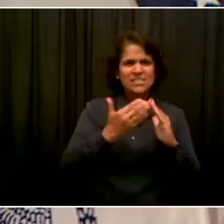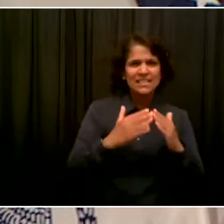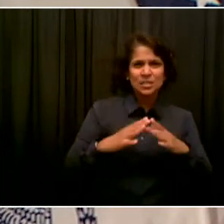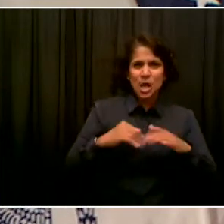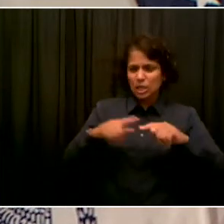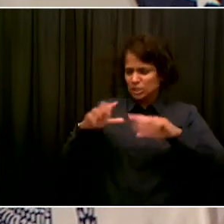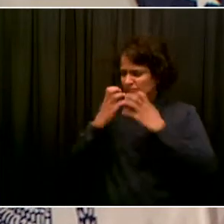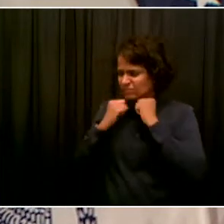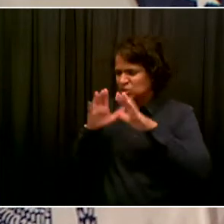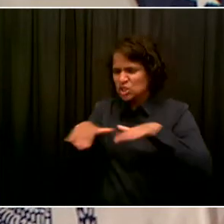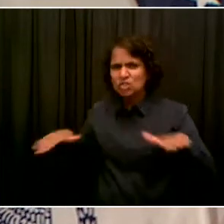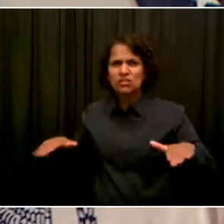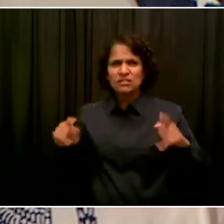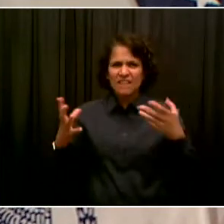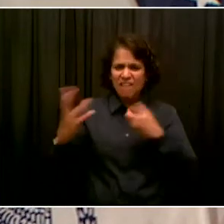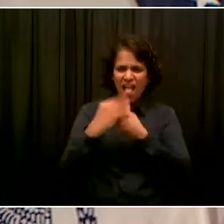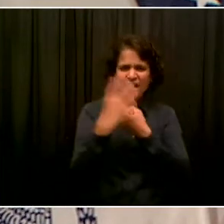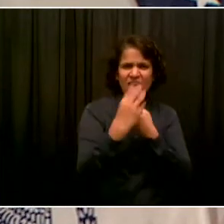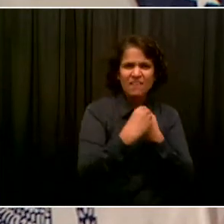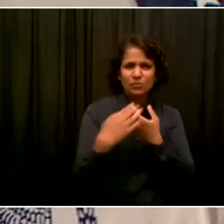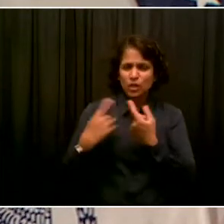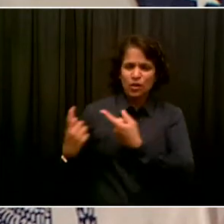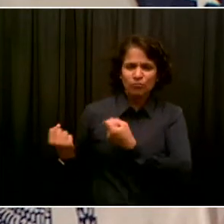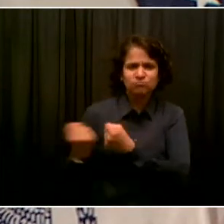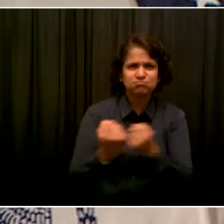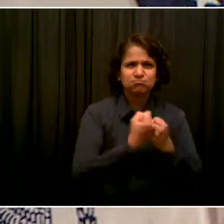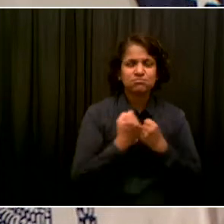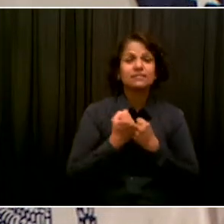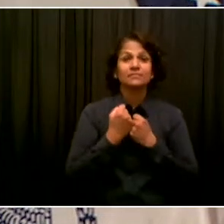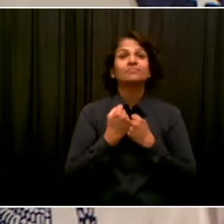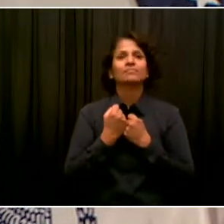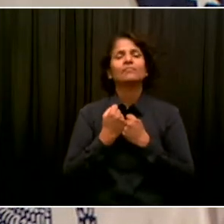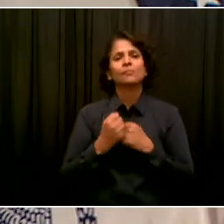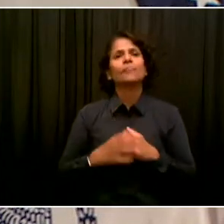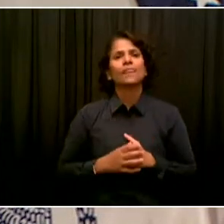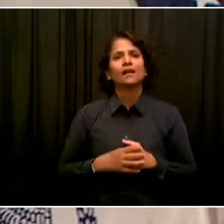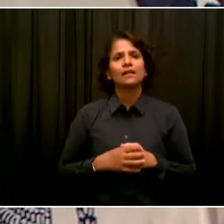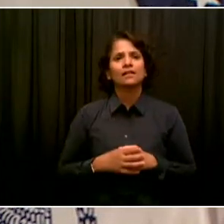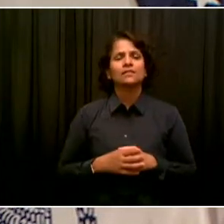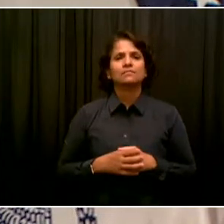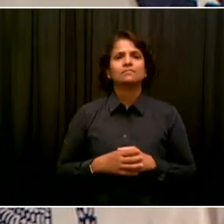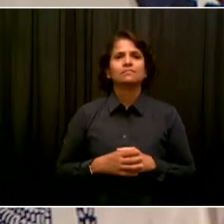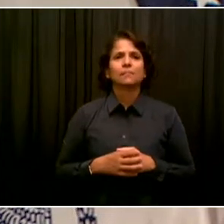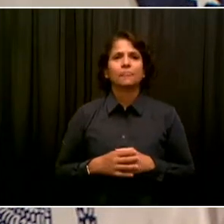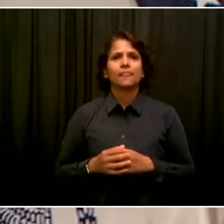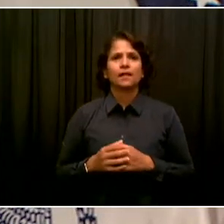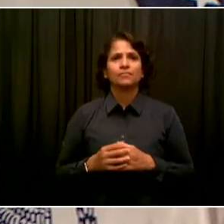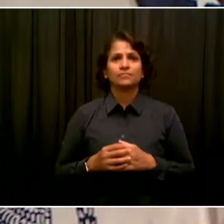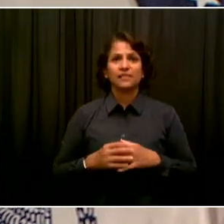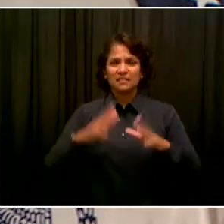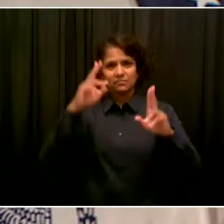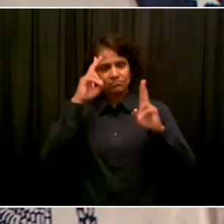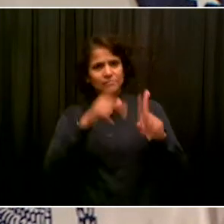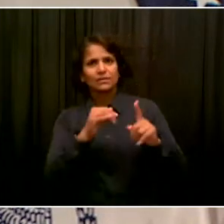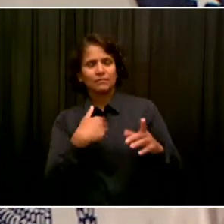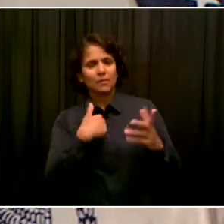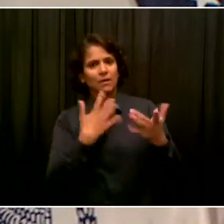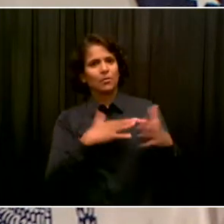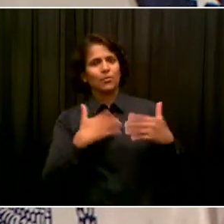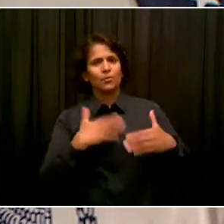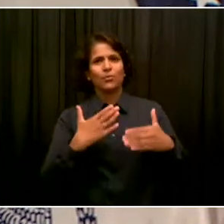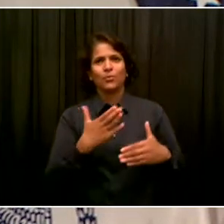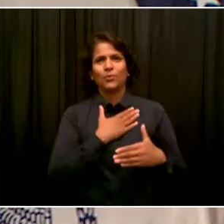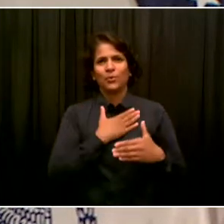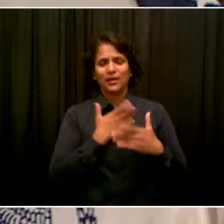in helping our young kids in public housing with this amazing new basketball league. What an honor to present to you, ladies and gentlemen, John